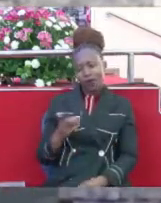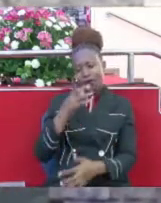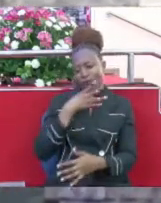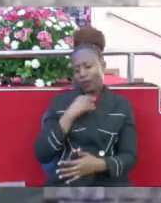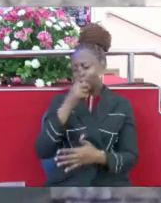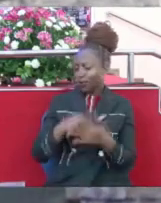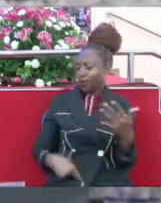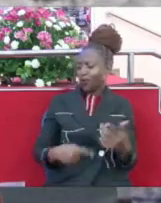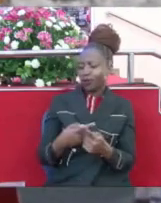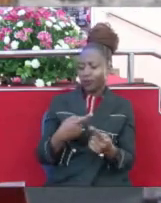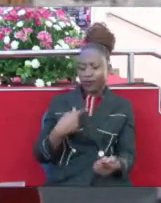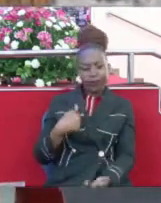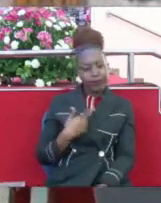me?